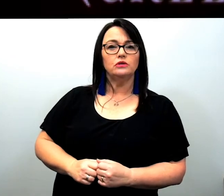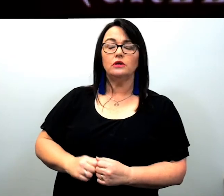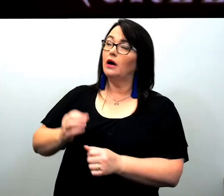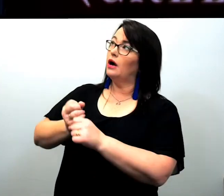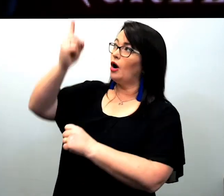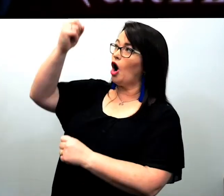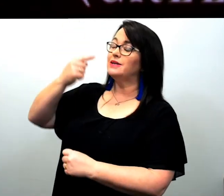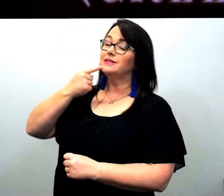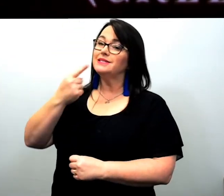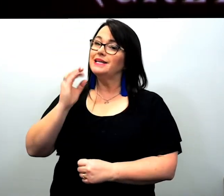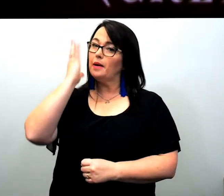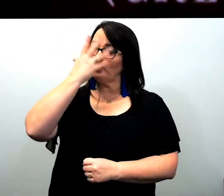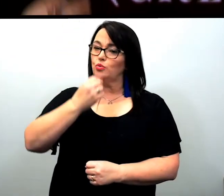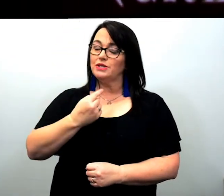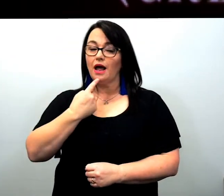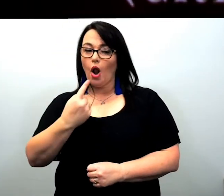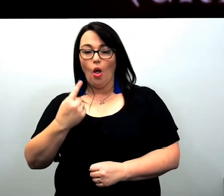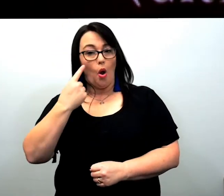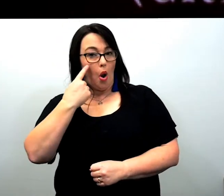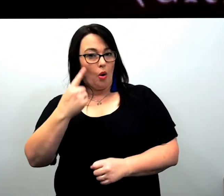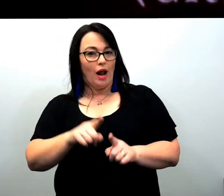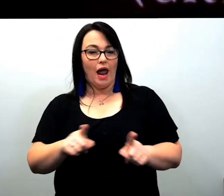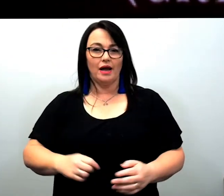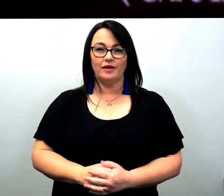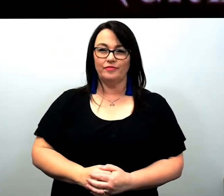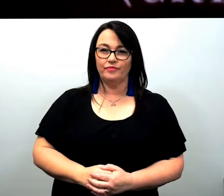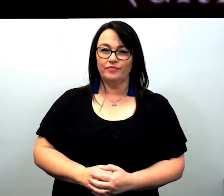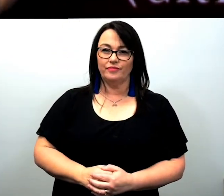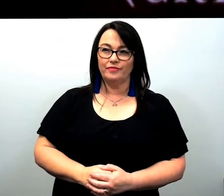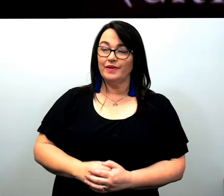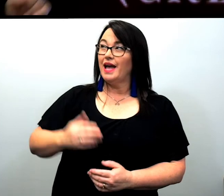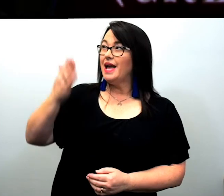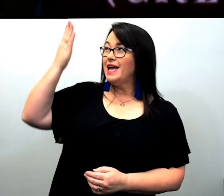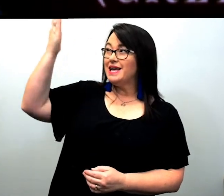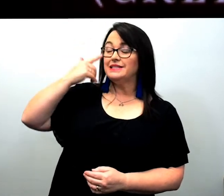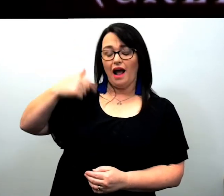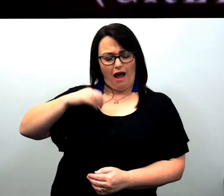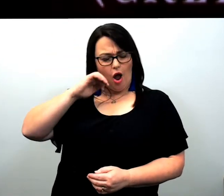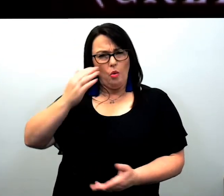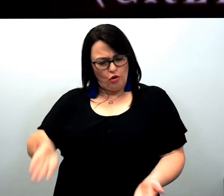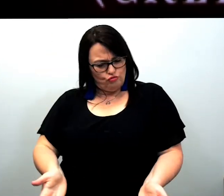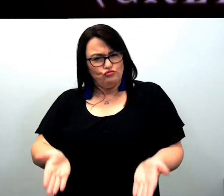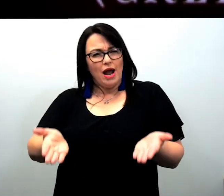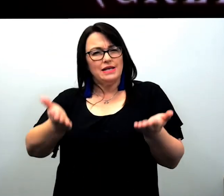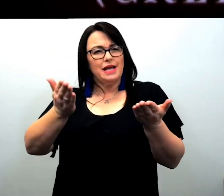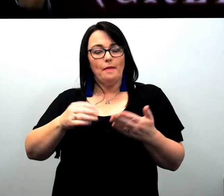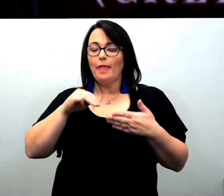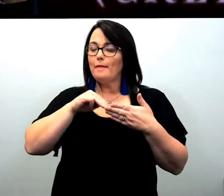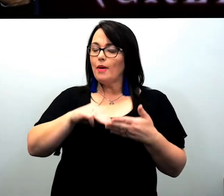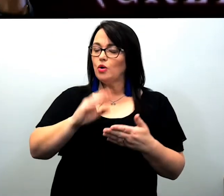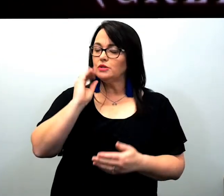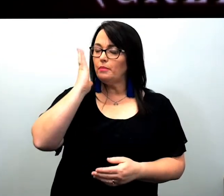says, you thought you were beautiful? Watch what I do. I'm going to raise up a bride that is more beautiful than you ever were,